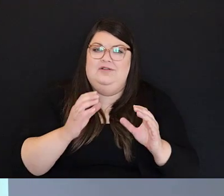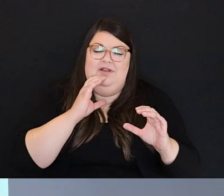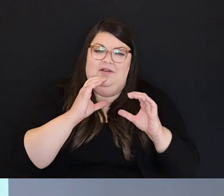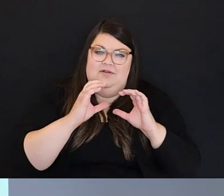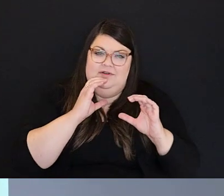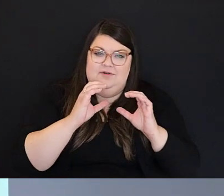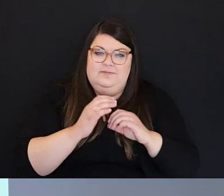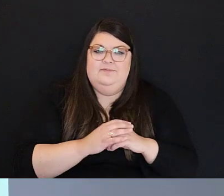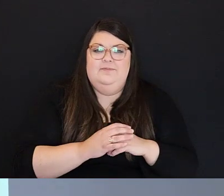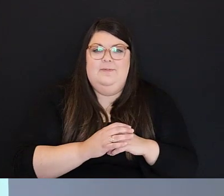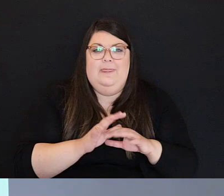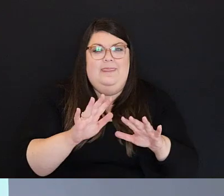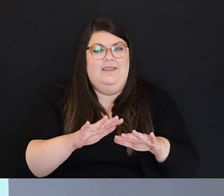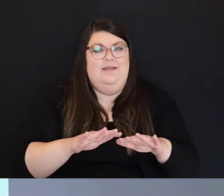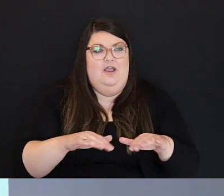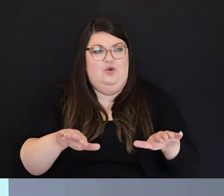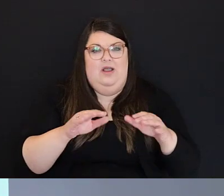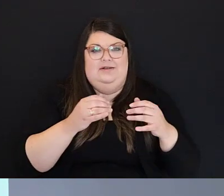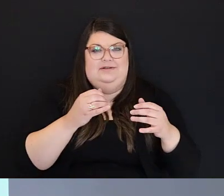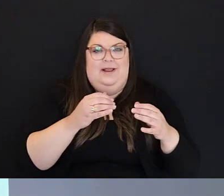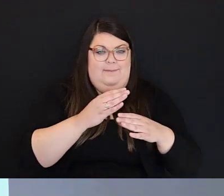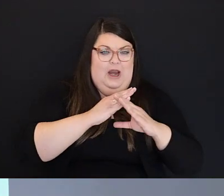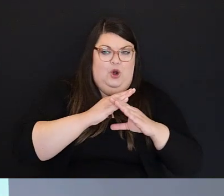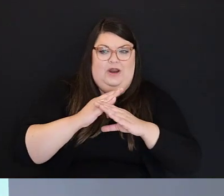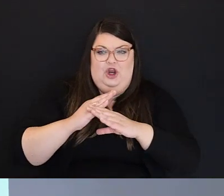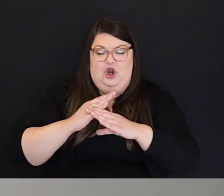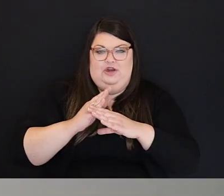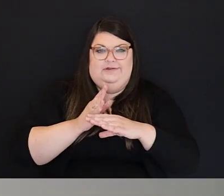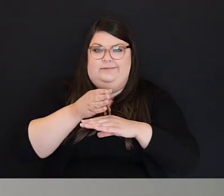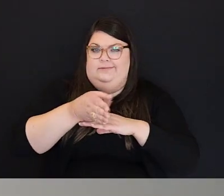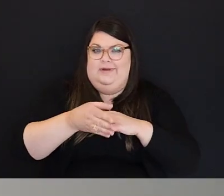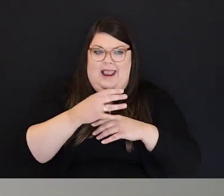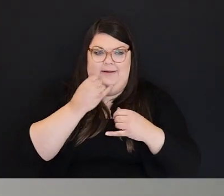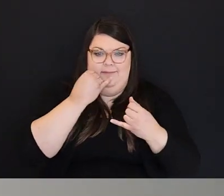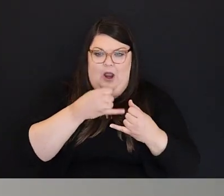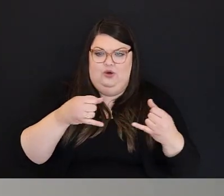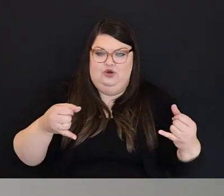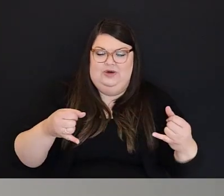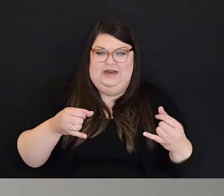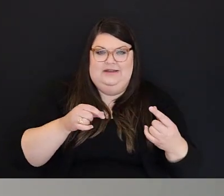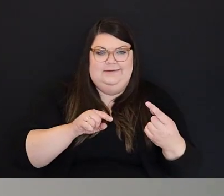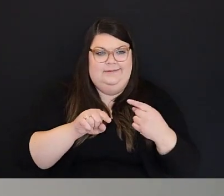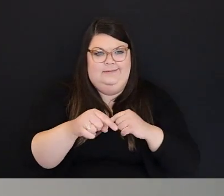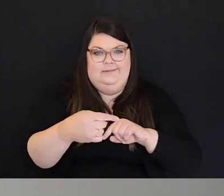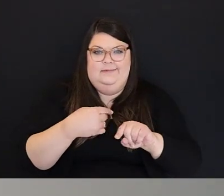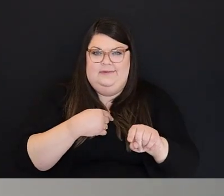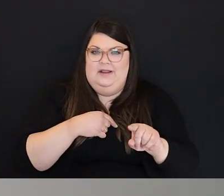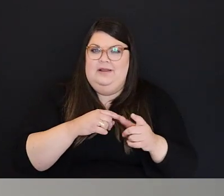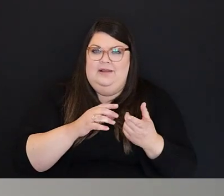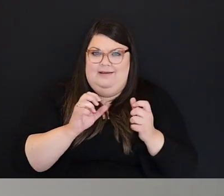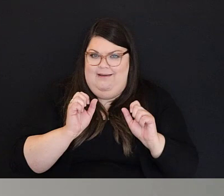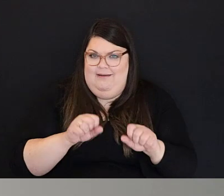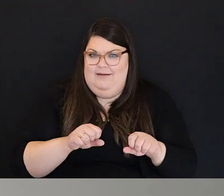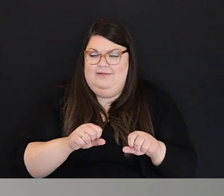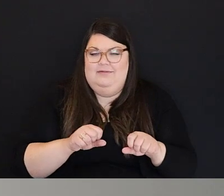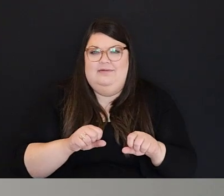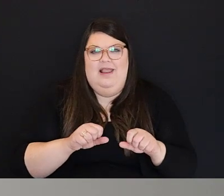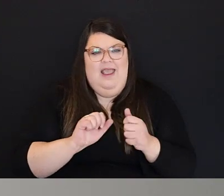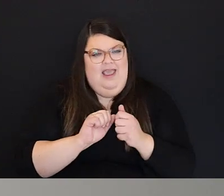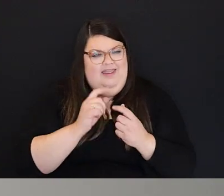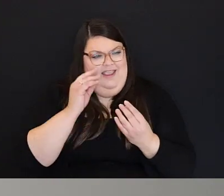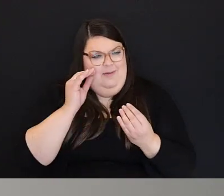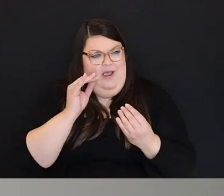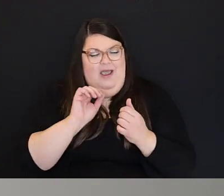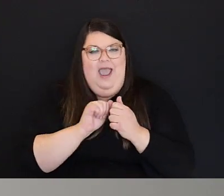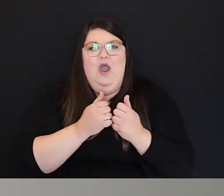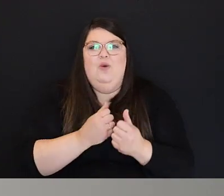conversation, across barriers and boundaries, to really think about how we live with freedom and what that